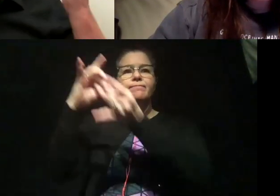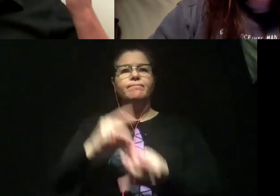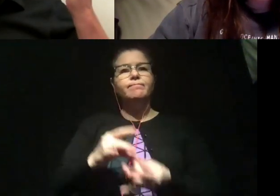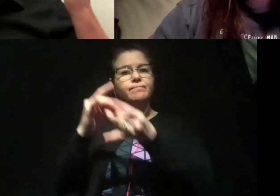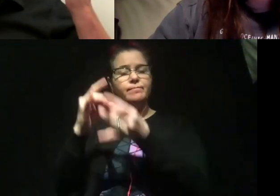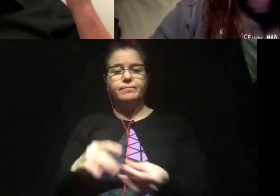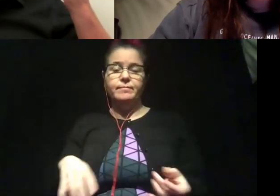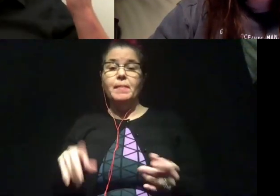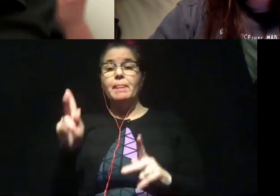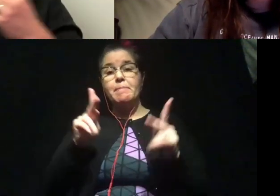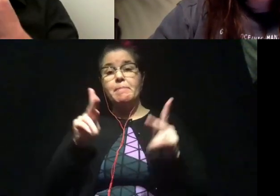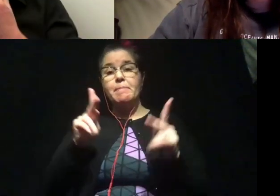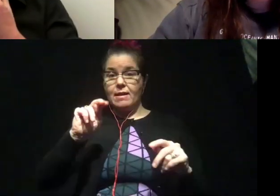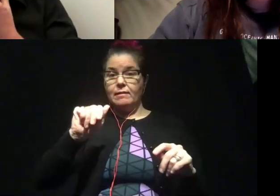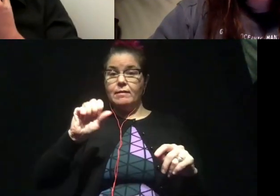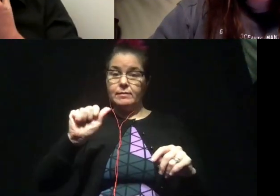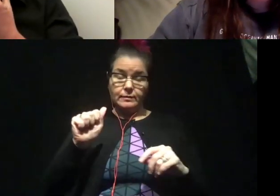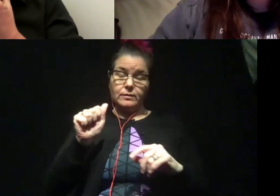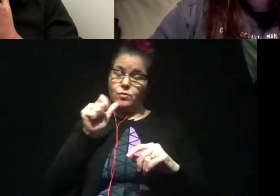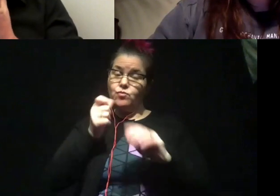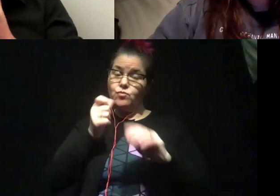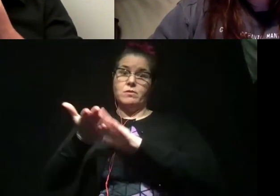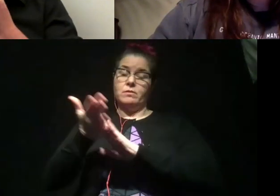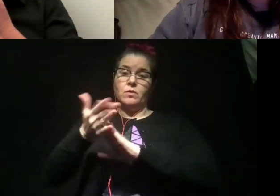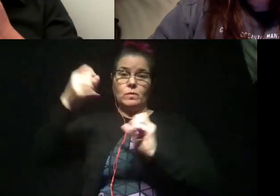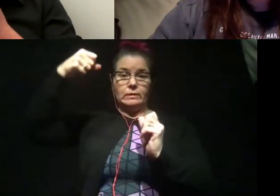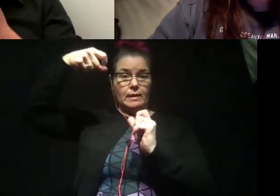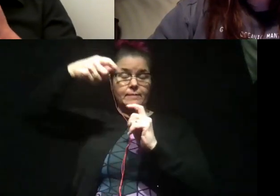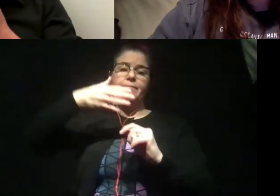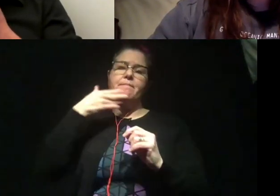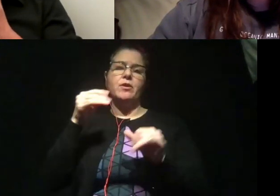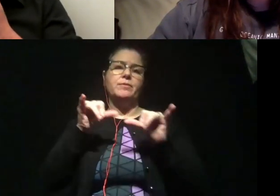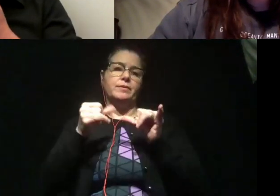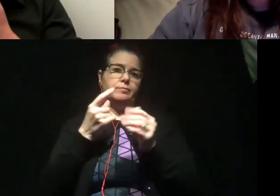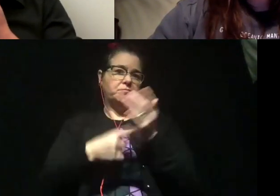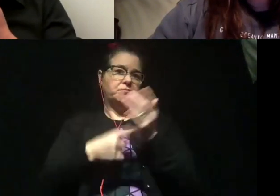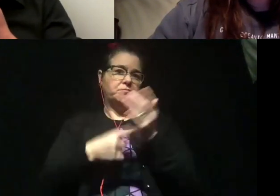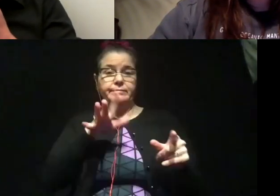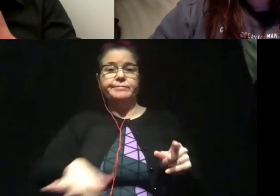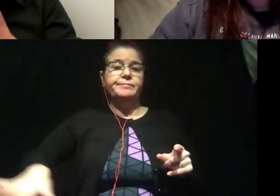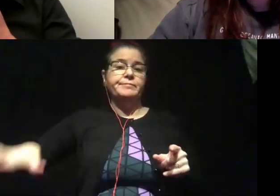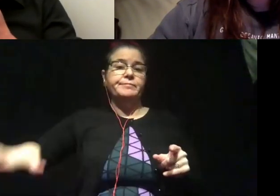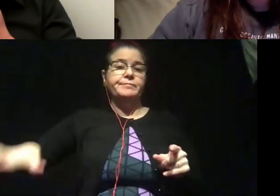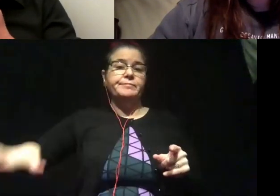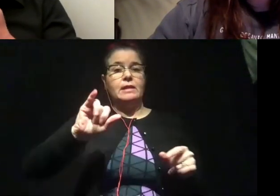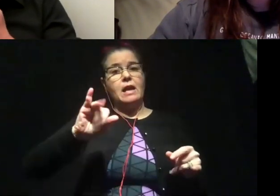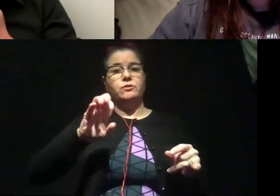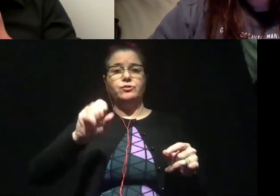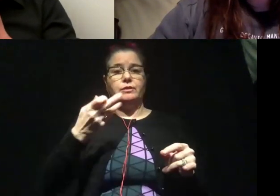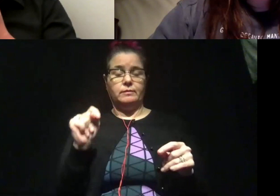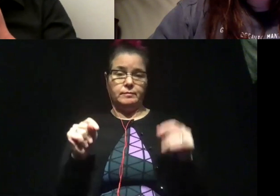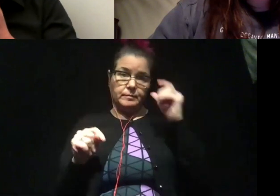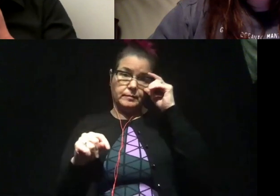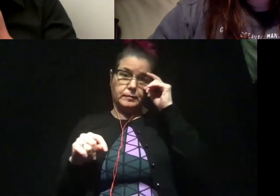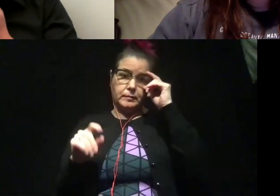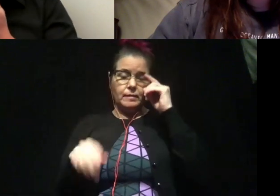folks at NASA who run these satellites get better measurements of what's going on across the ice sheets. So we're there doing what we call